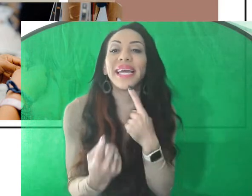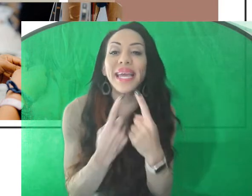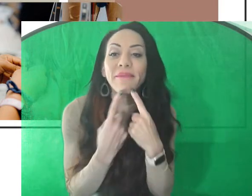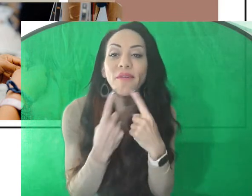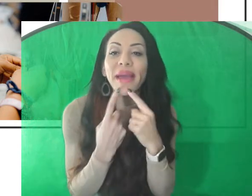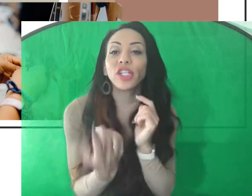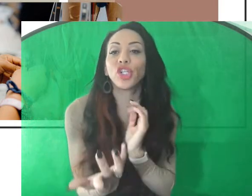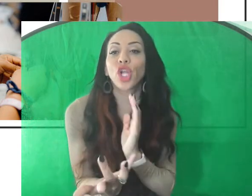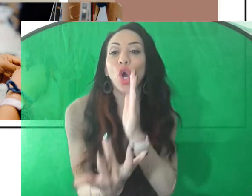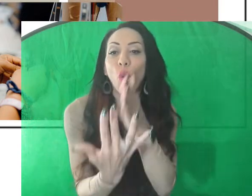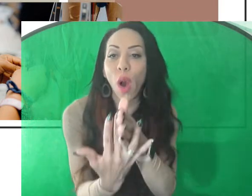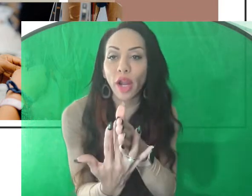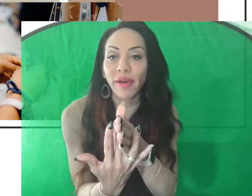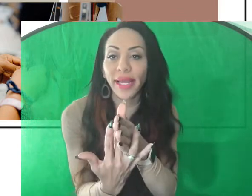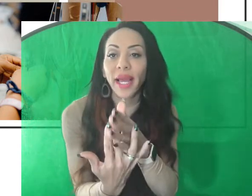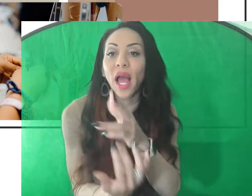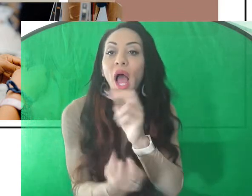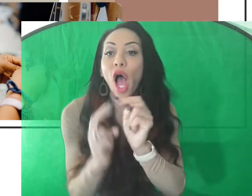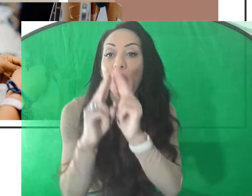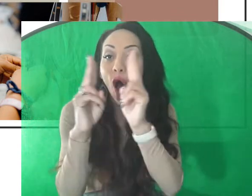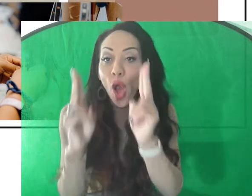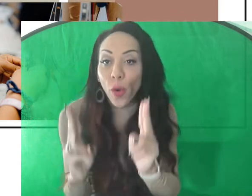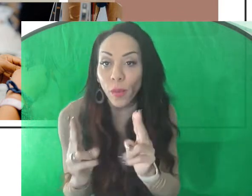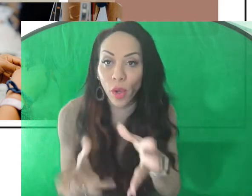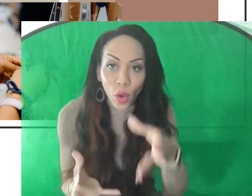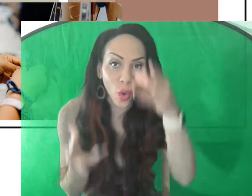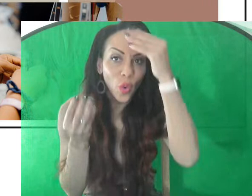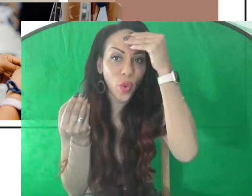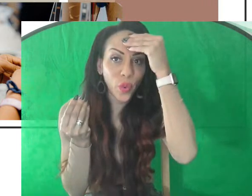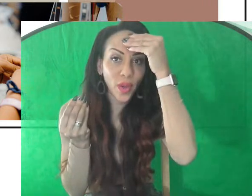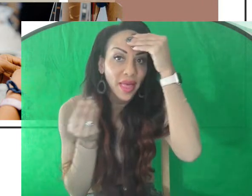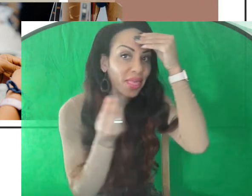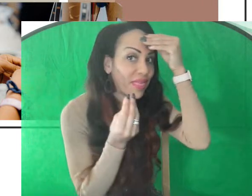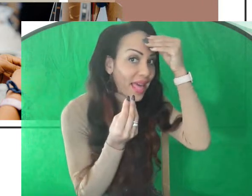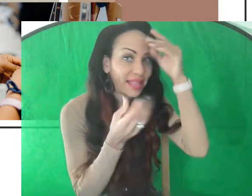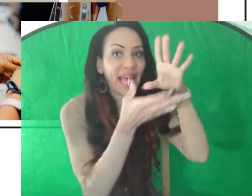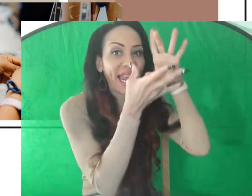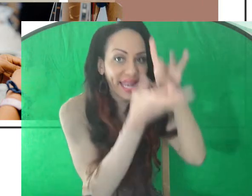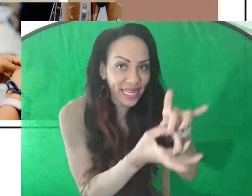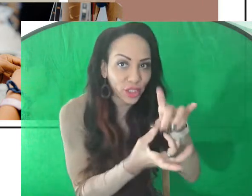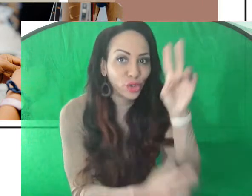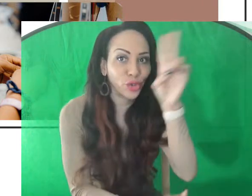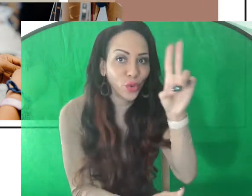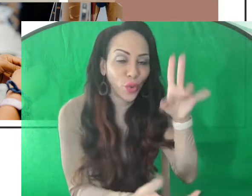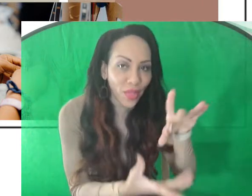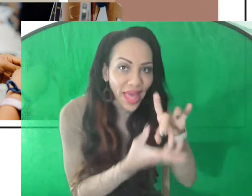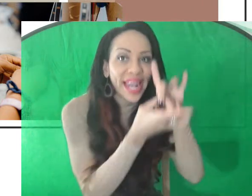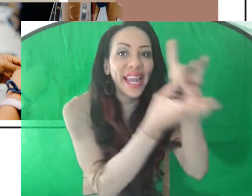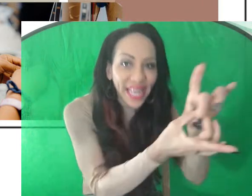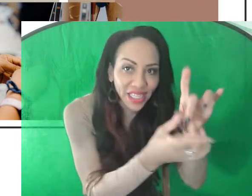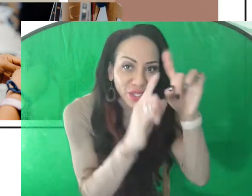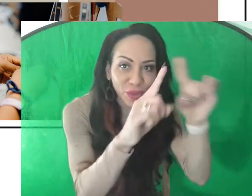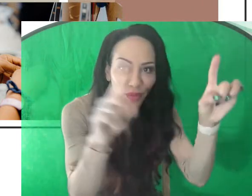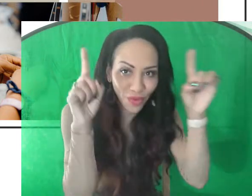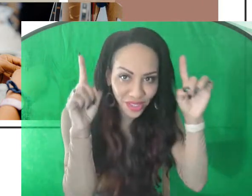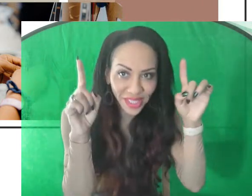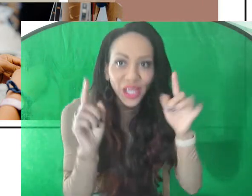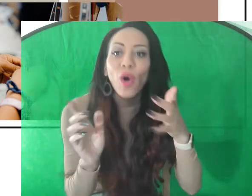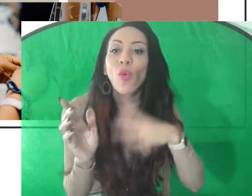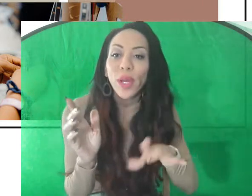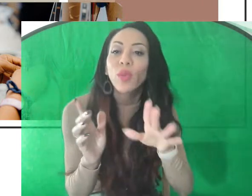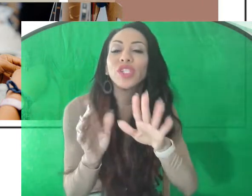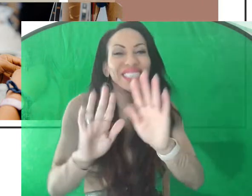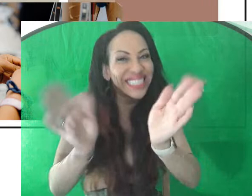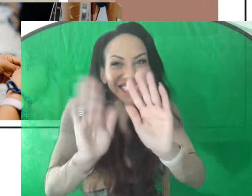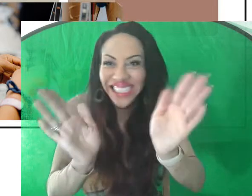schools, universities, and into the workforce. So it's something and it's like, it wasn't always like this, and it's kind of trying to kind of really